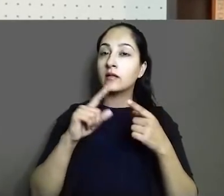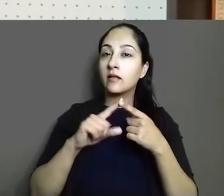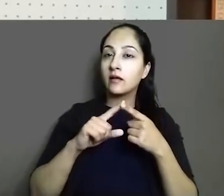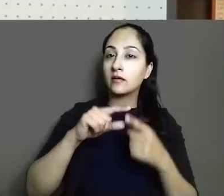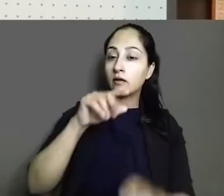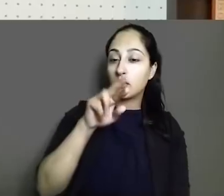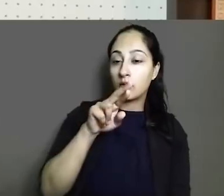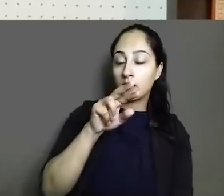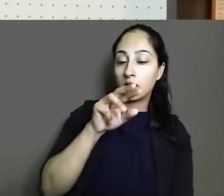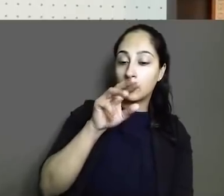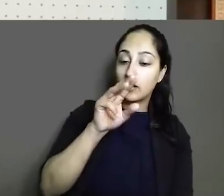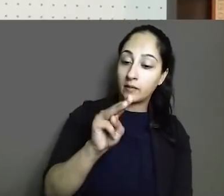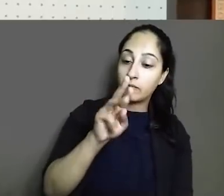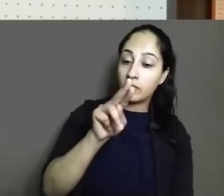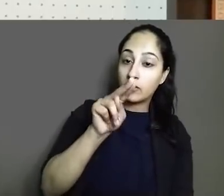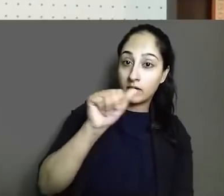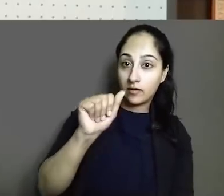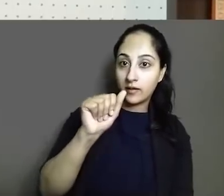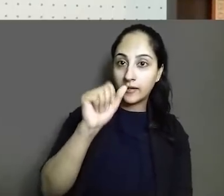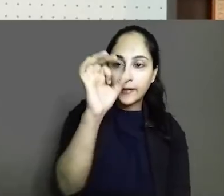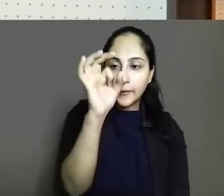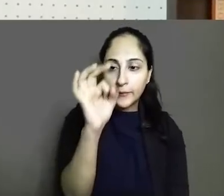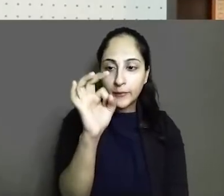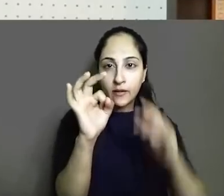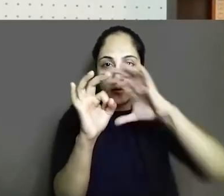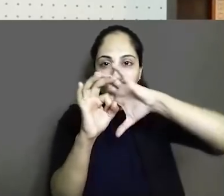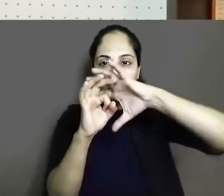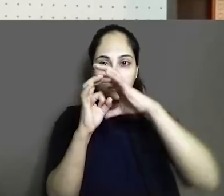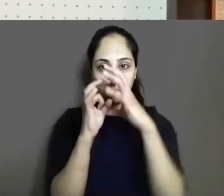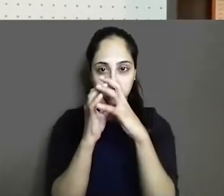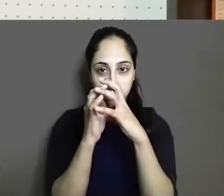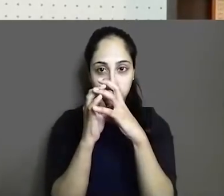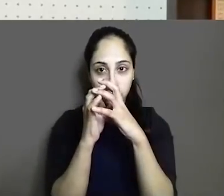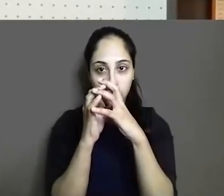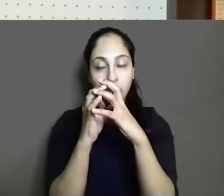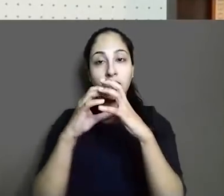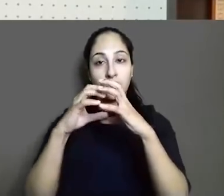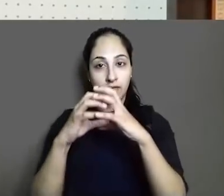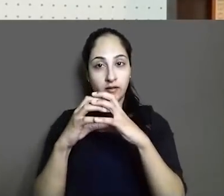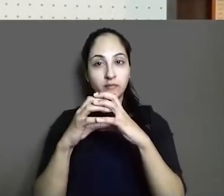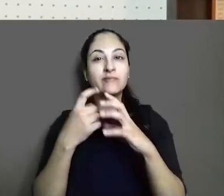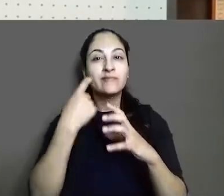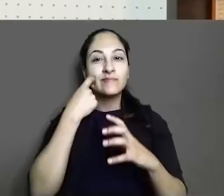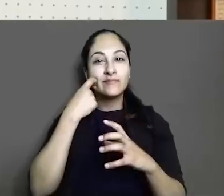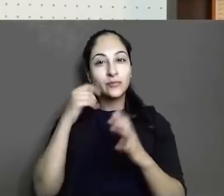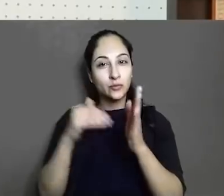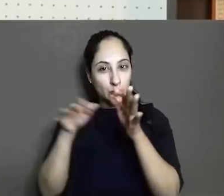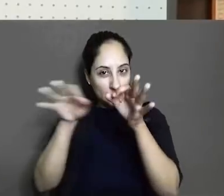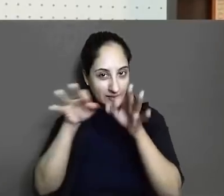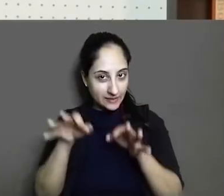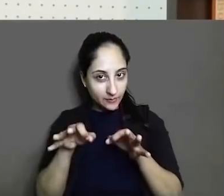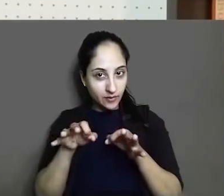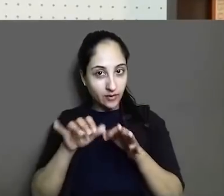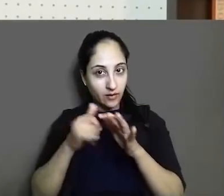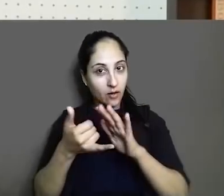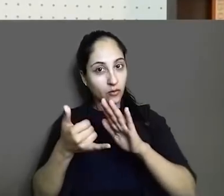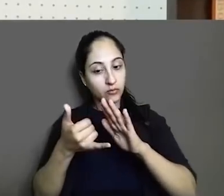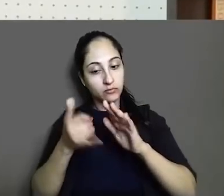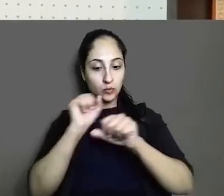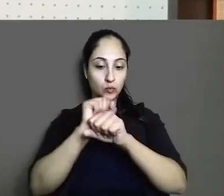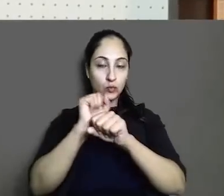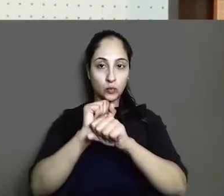is a change that needs to be made in these vaccines against, let's say a variant that is identified over